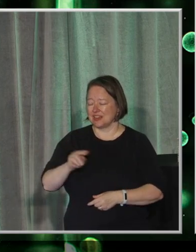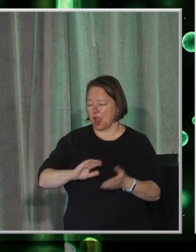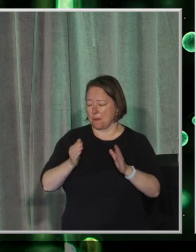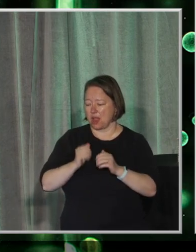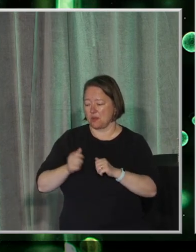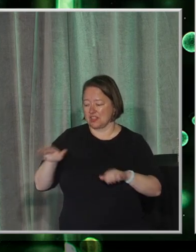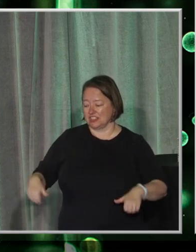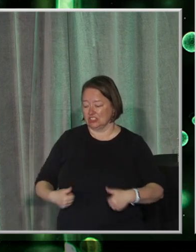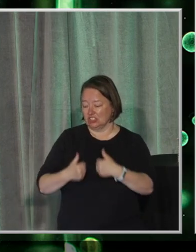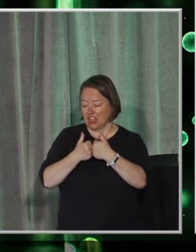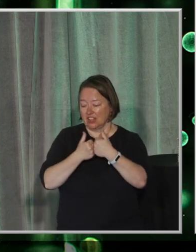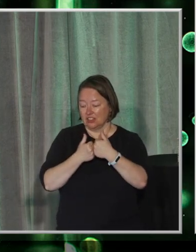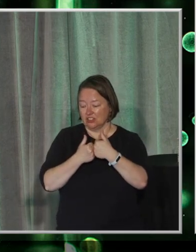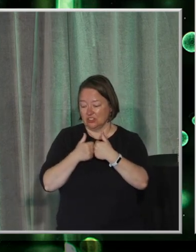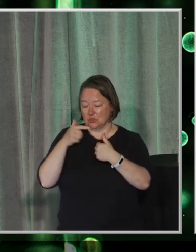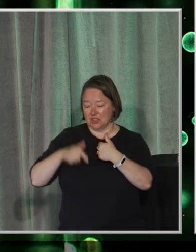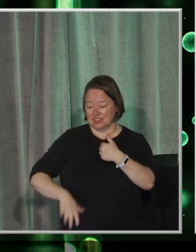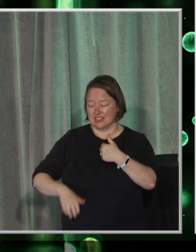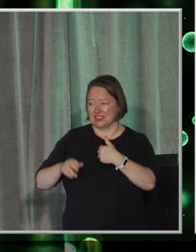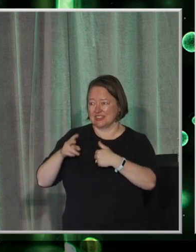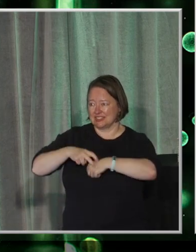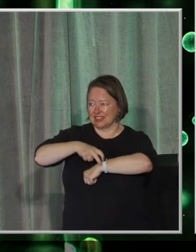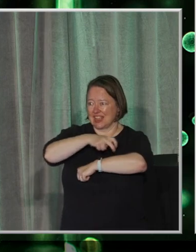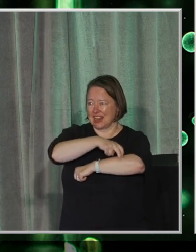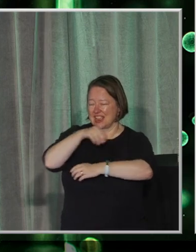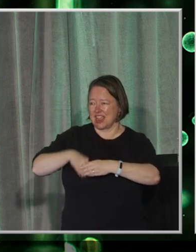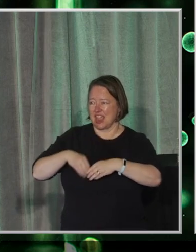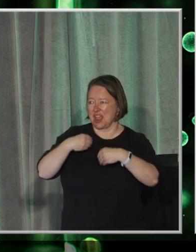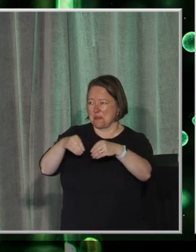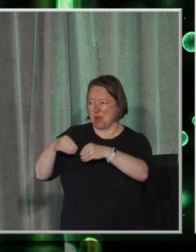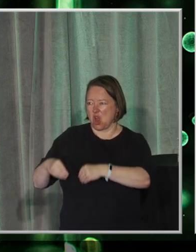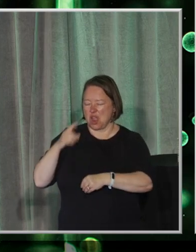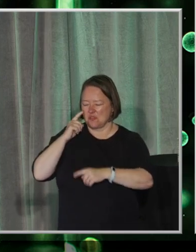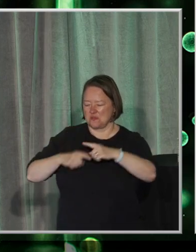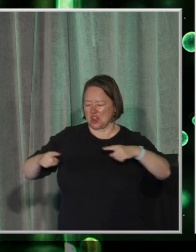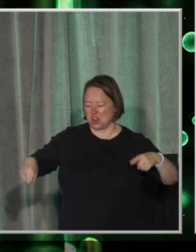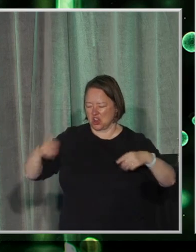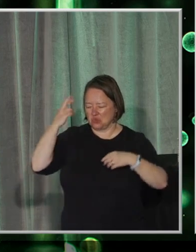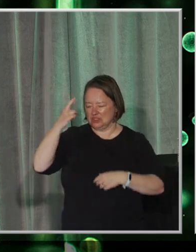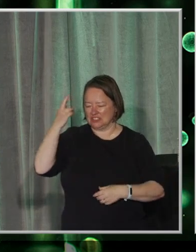challenge in accessing Senene in the market due to various reasons. Next.